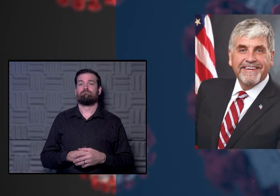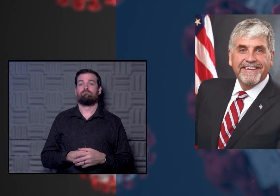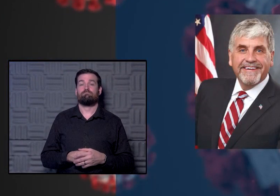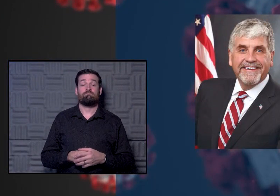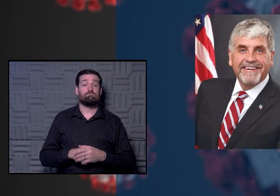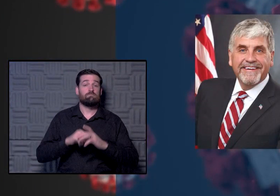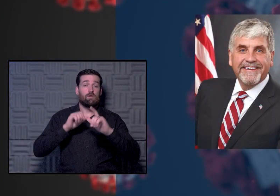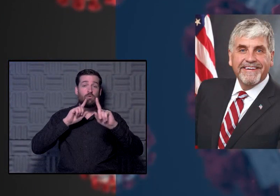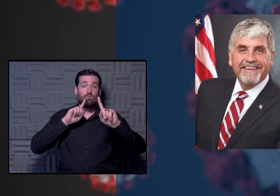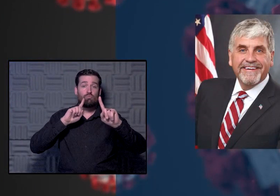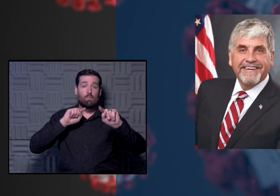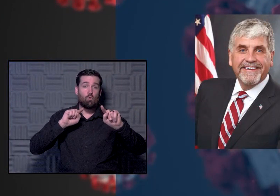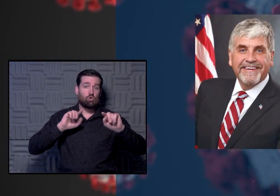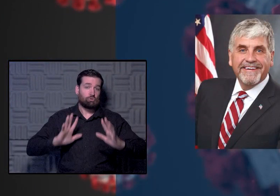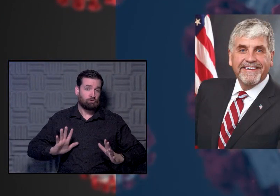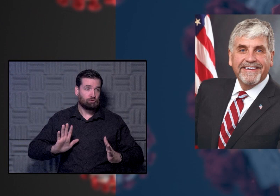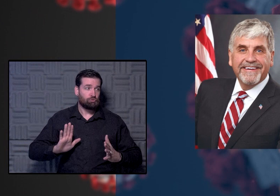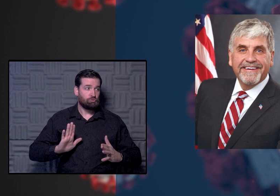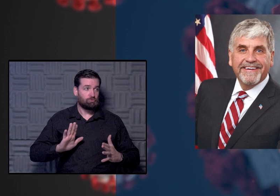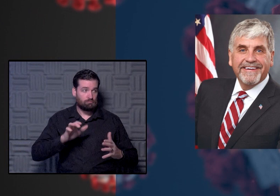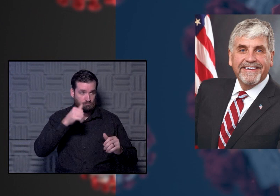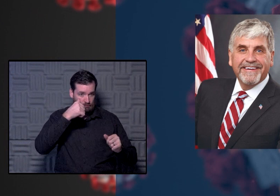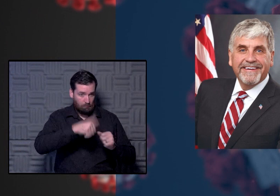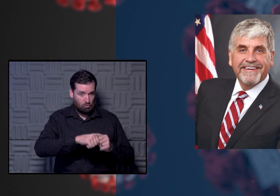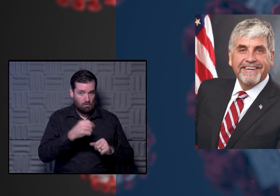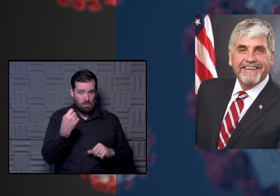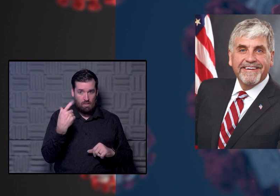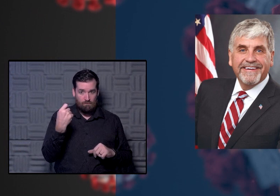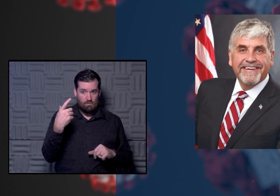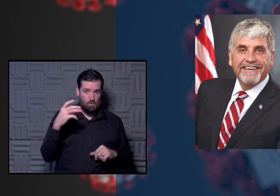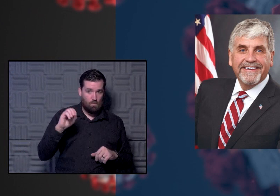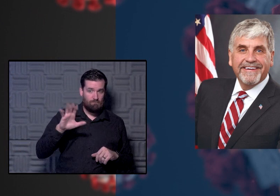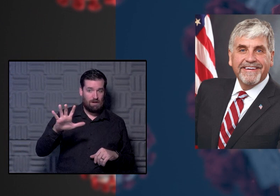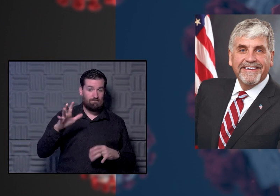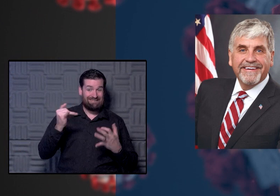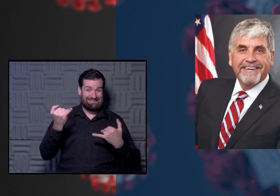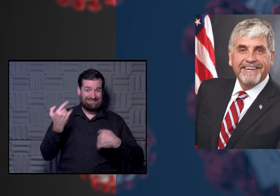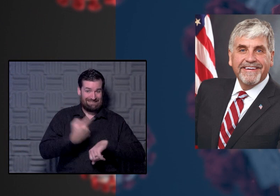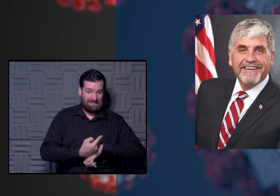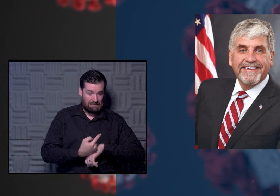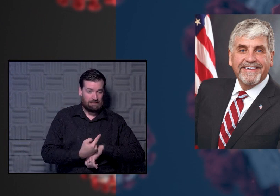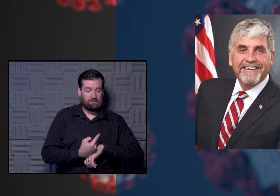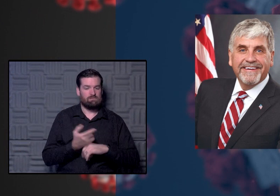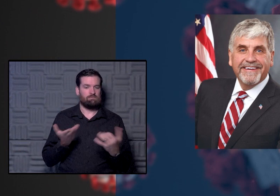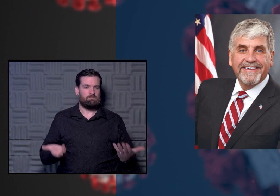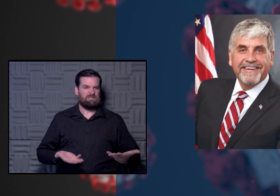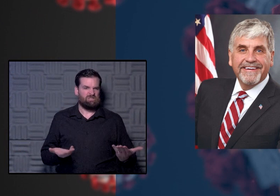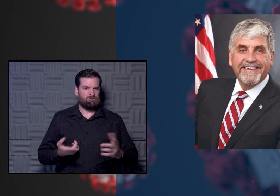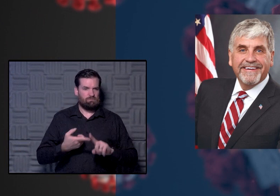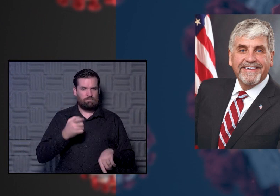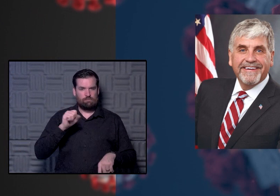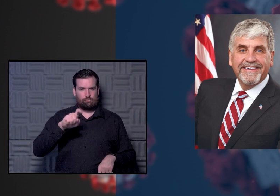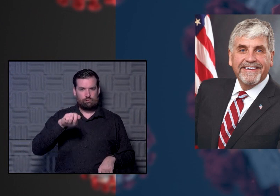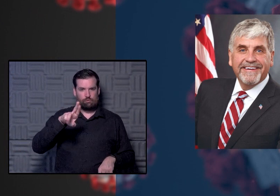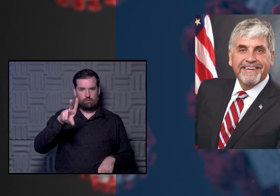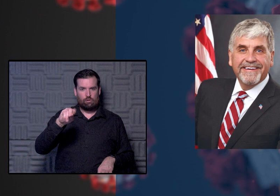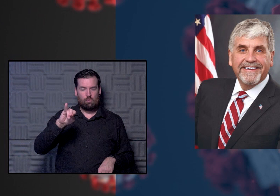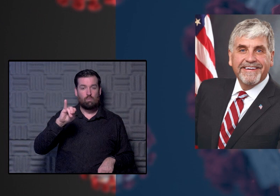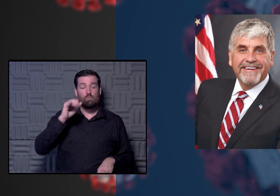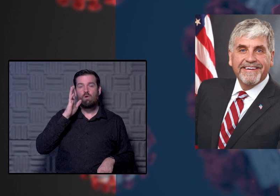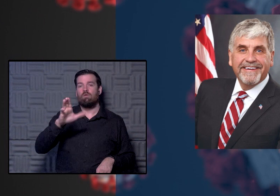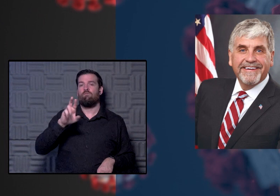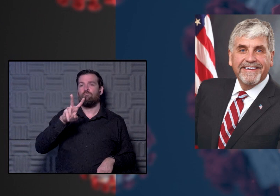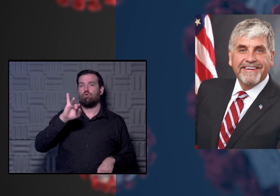the reporters on the line, remember at 11:05 sharp today, right here from the studio, there will be a virtual